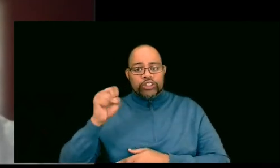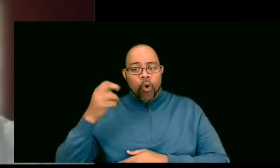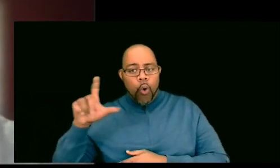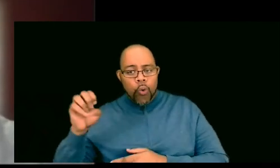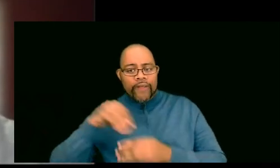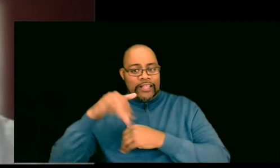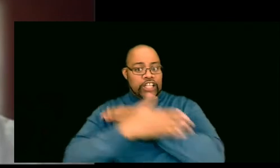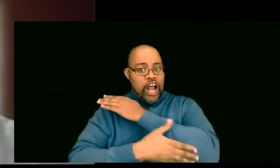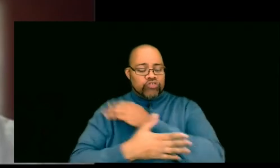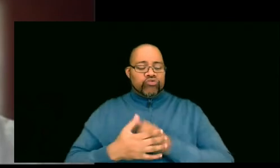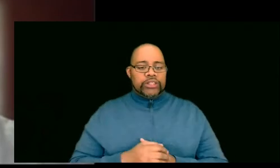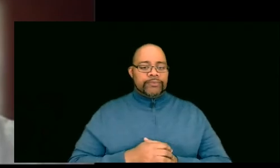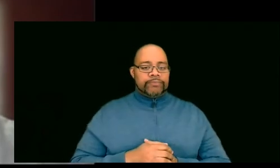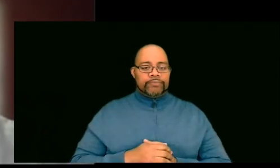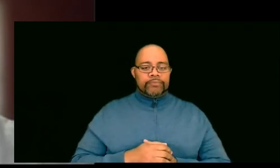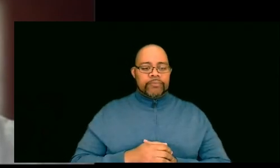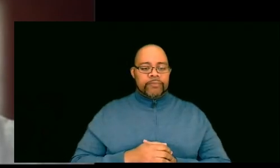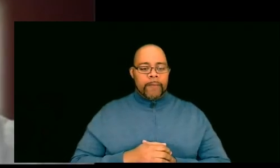at Woods Hole in this country.